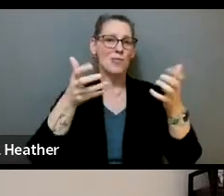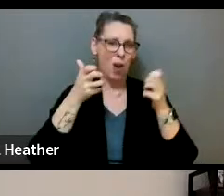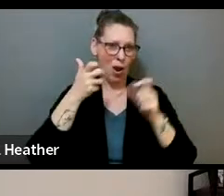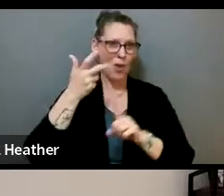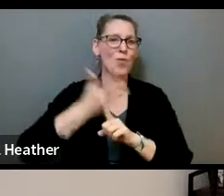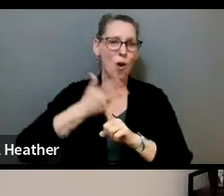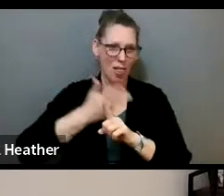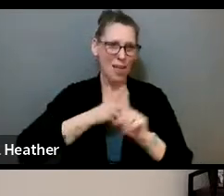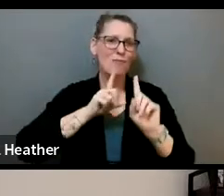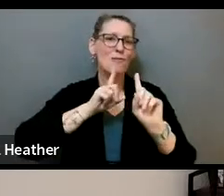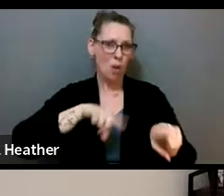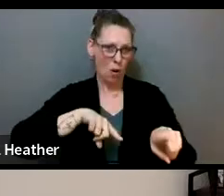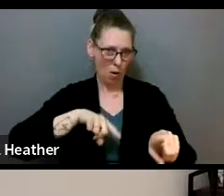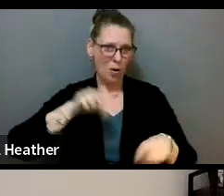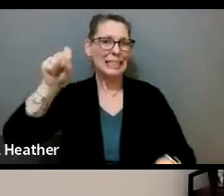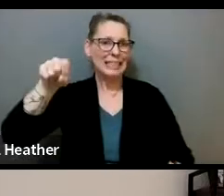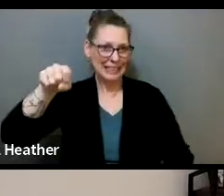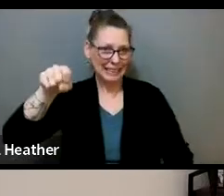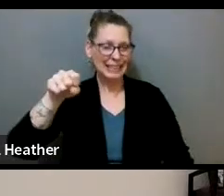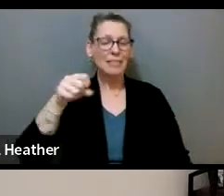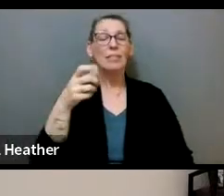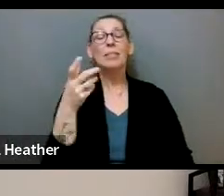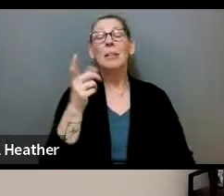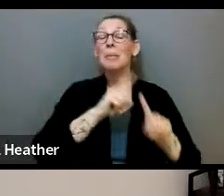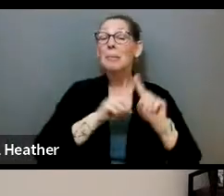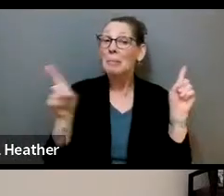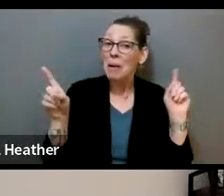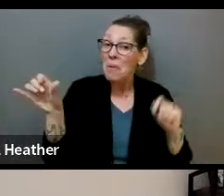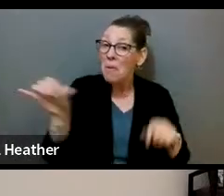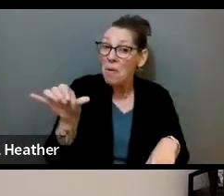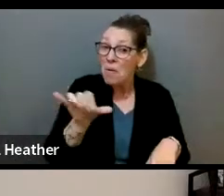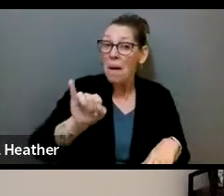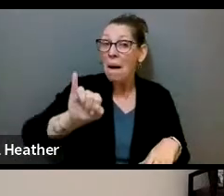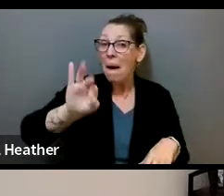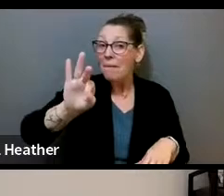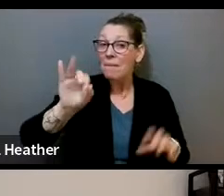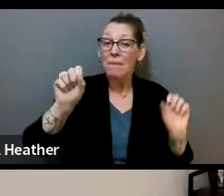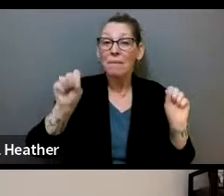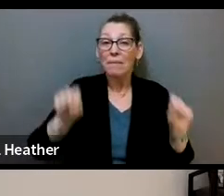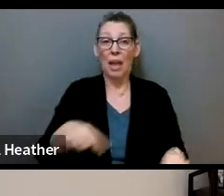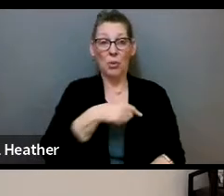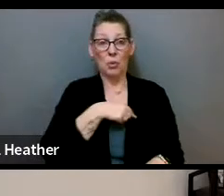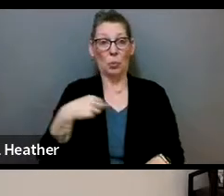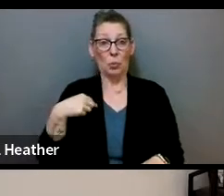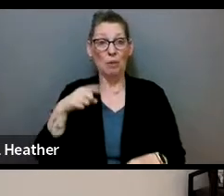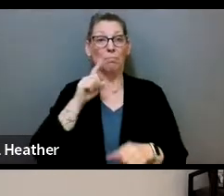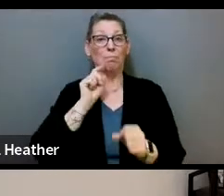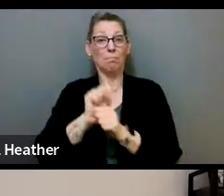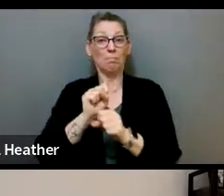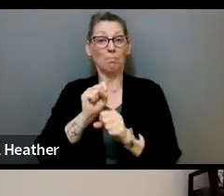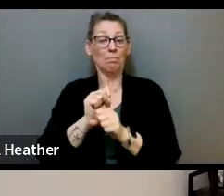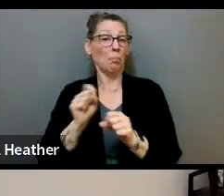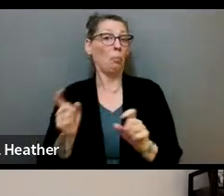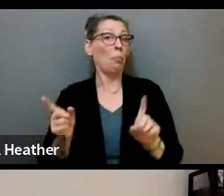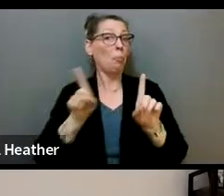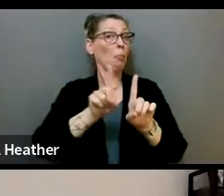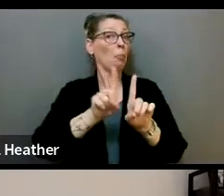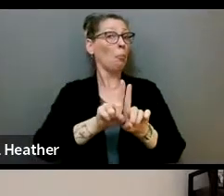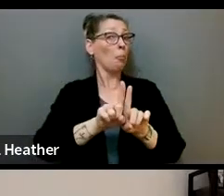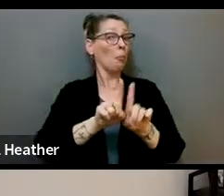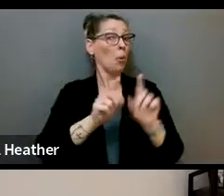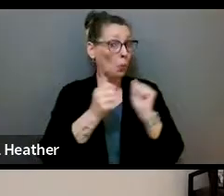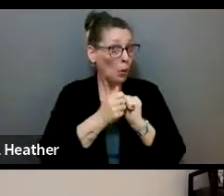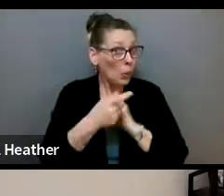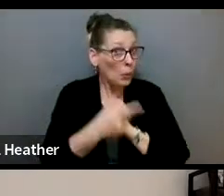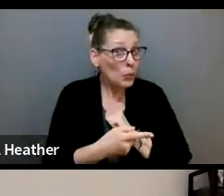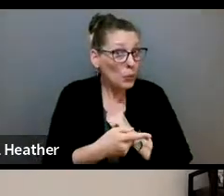reports, but also if the opportunities could be made for us to actually man the booth with you. I know